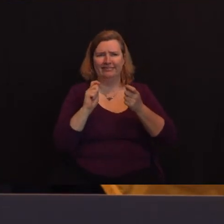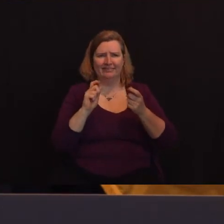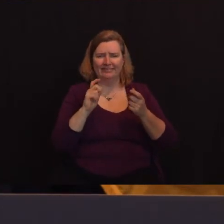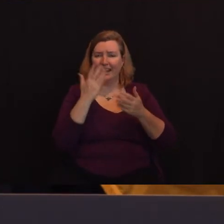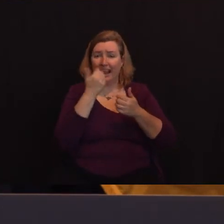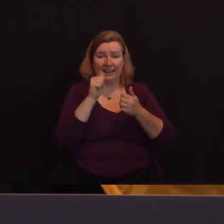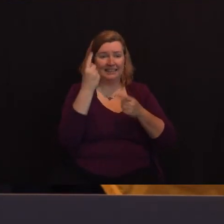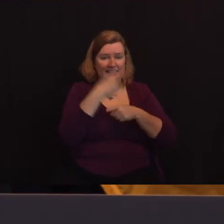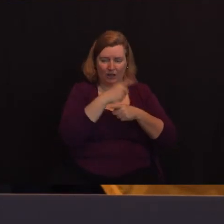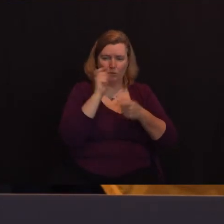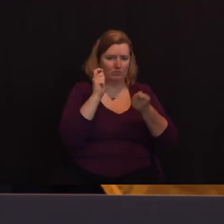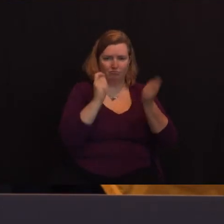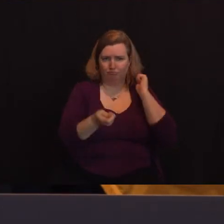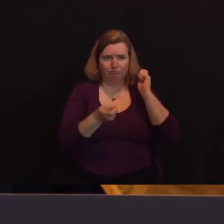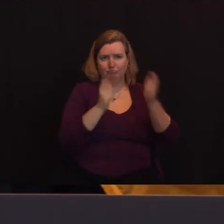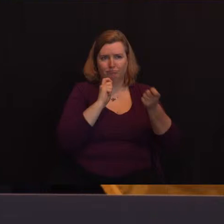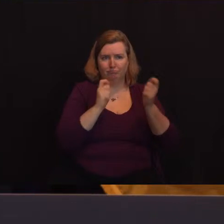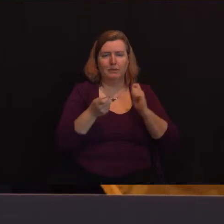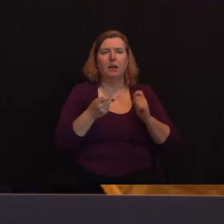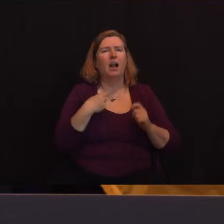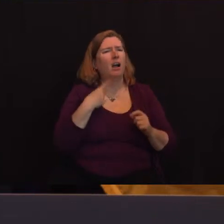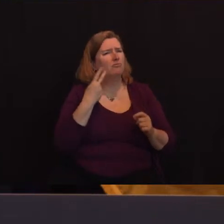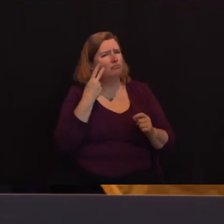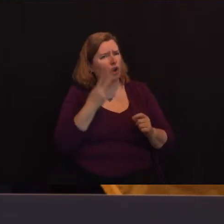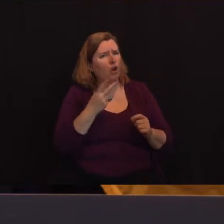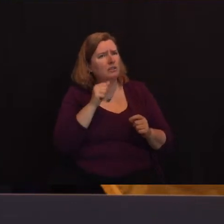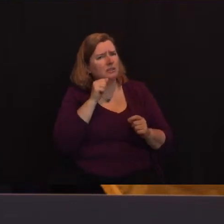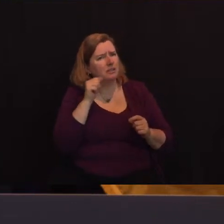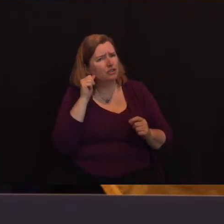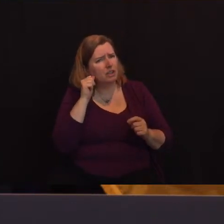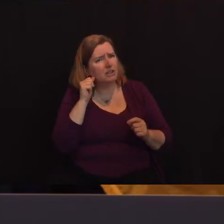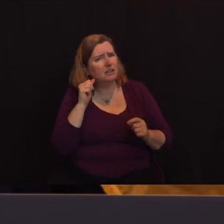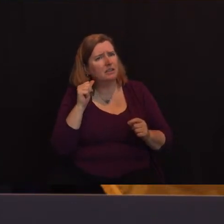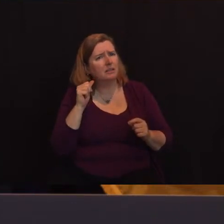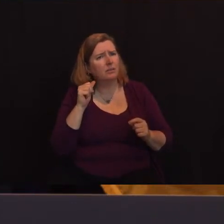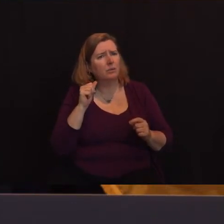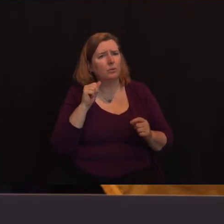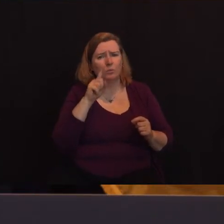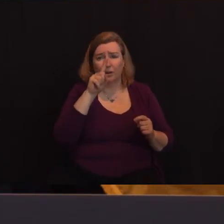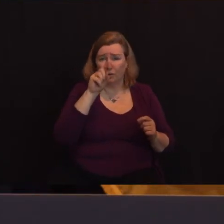saw it pop up over, I think it was 107 yesterday, if I'm not mistaken.